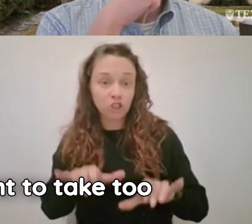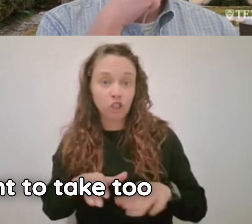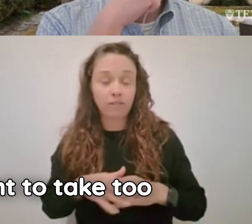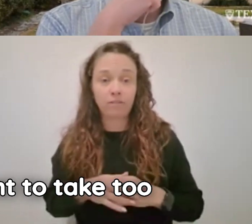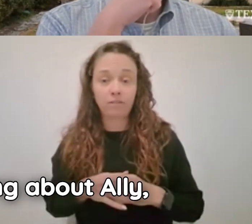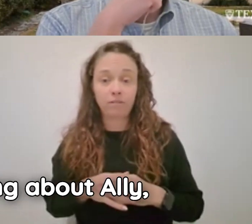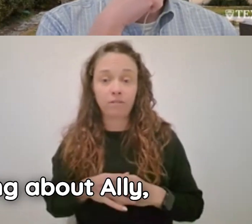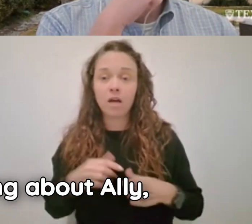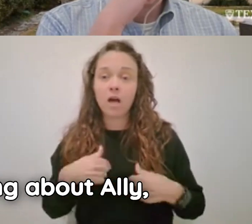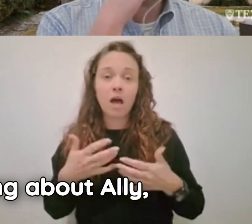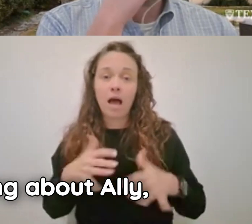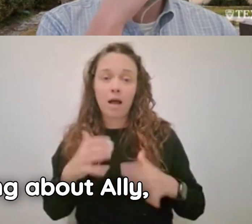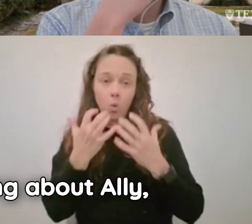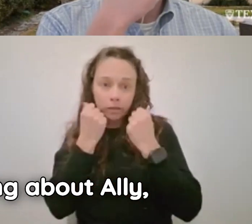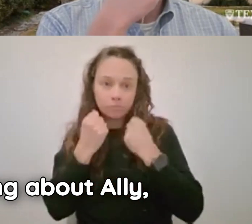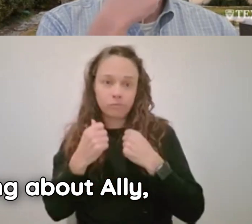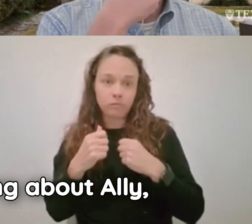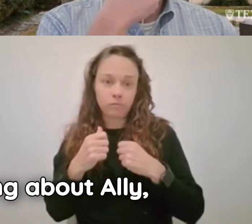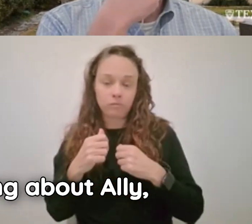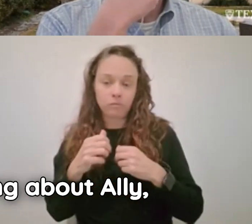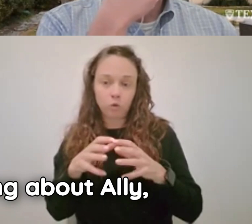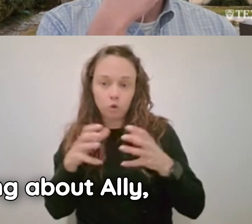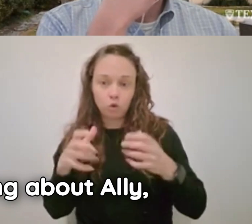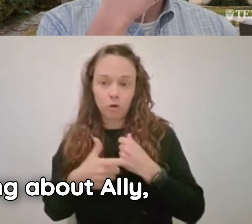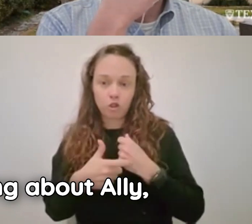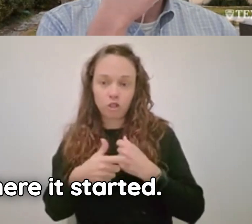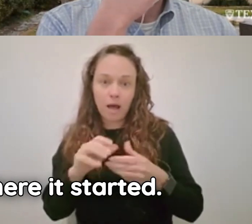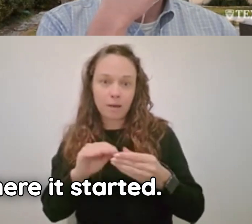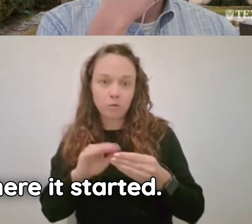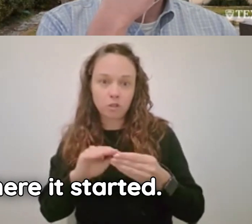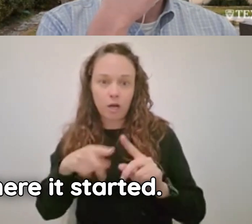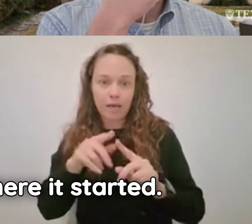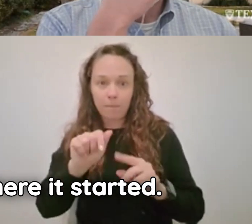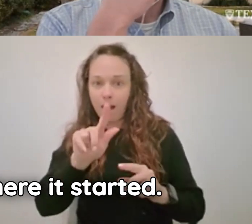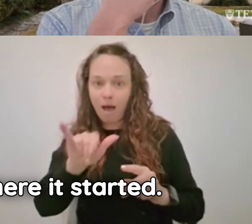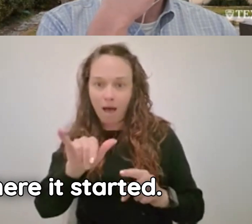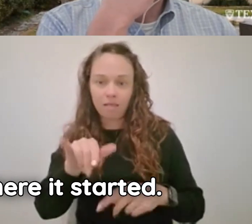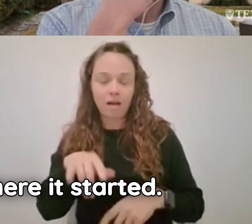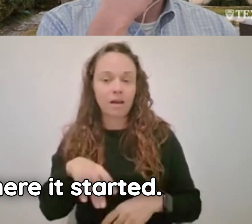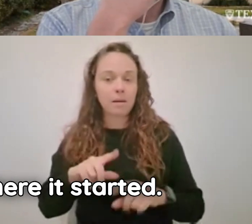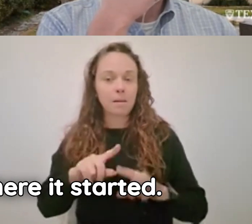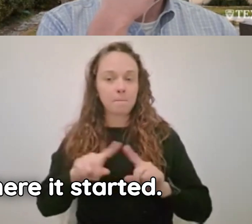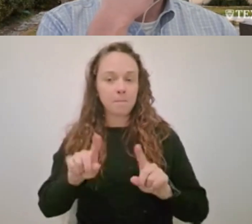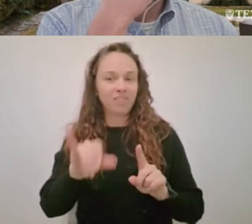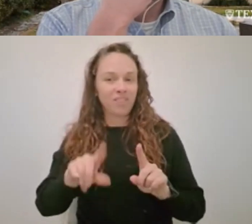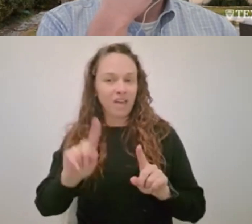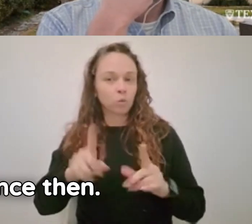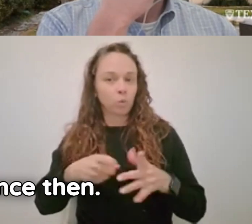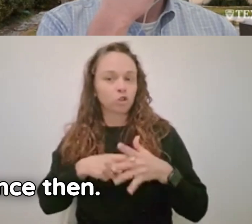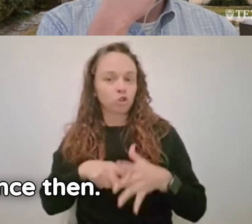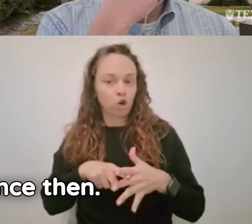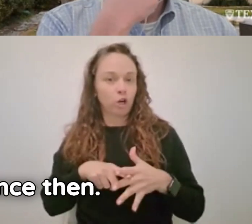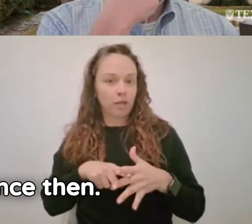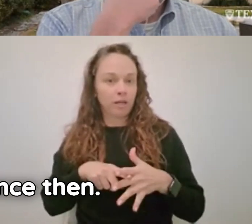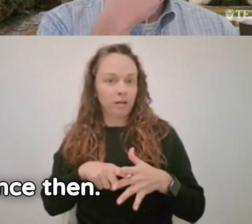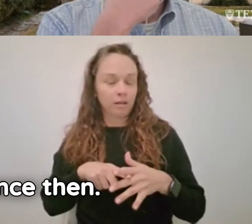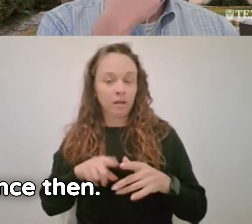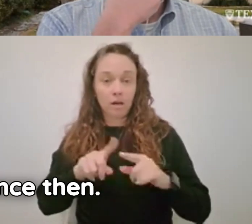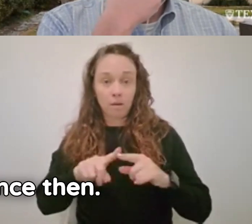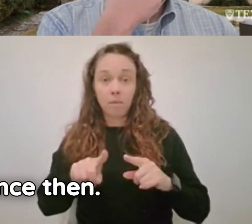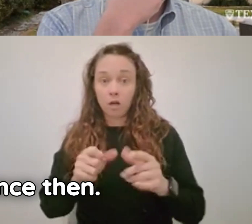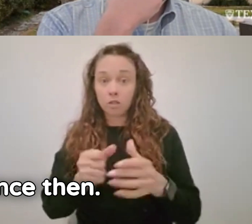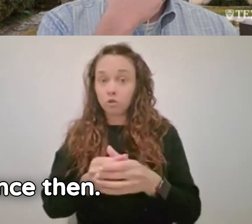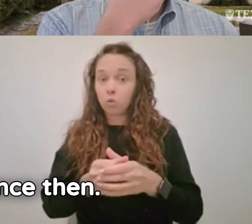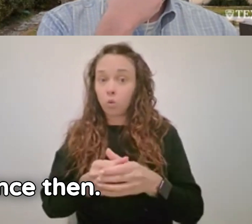I don't want to take too much of the time talking about Ally, but I think that's where it started, but it has